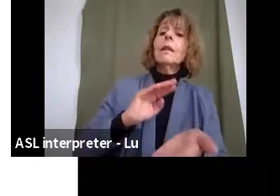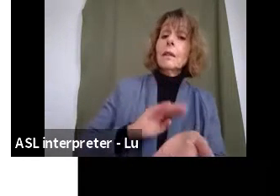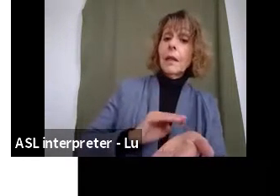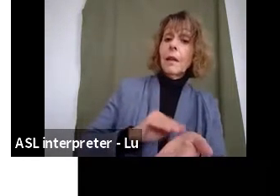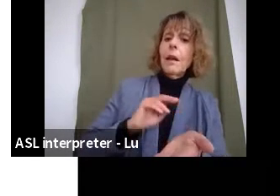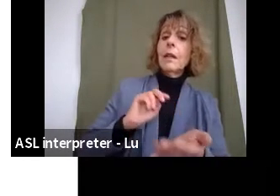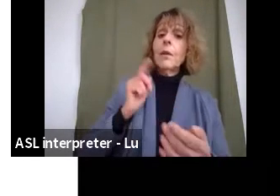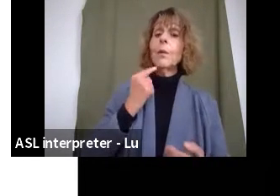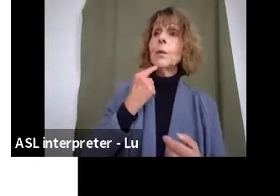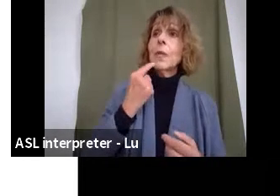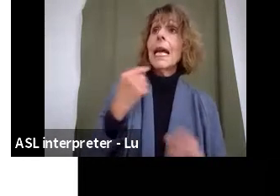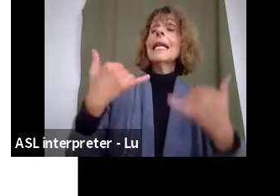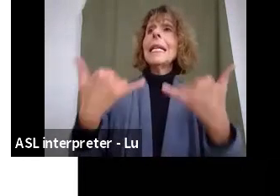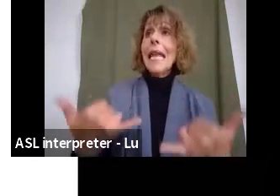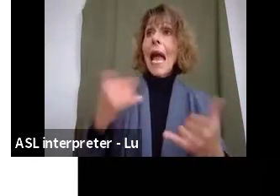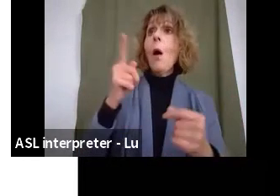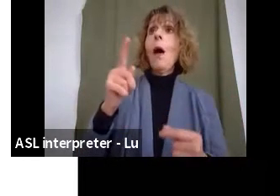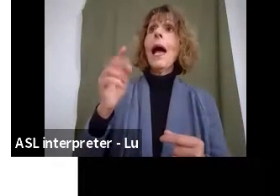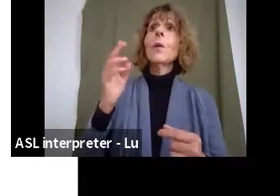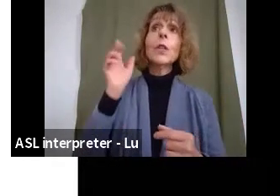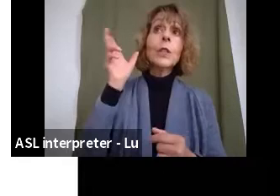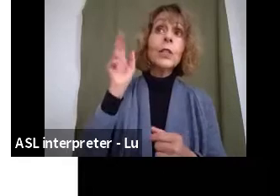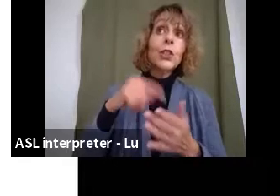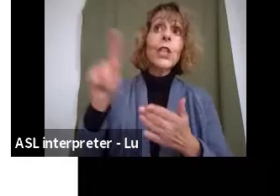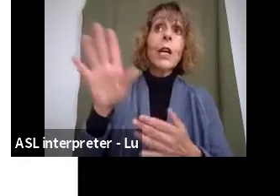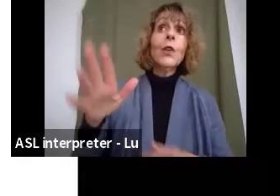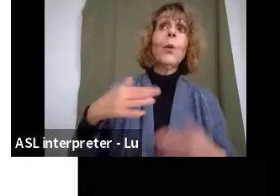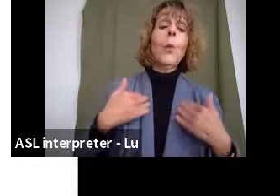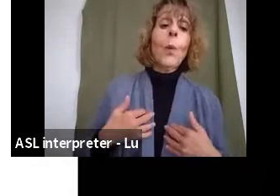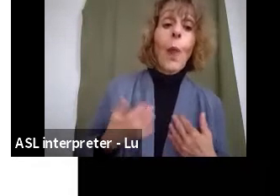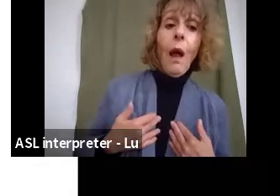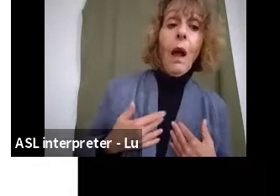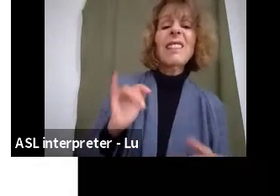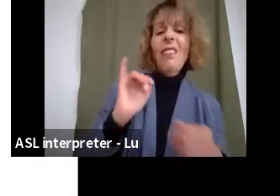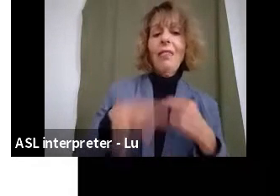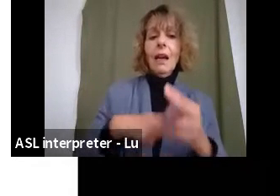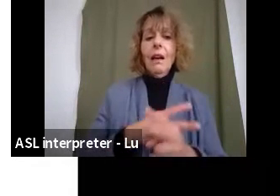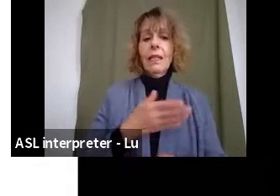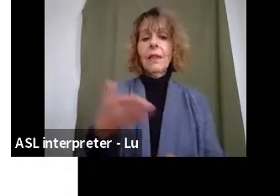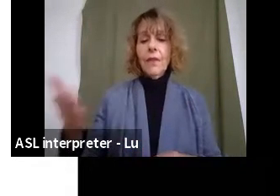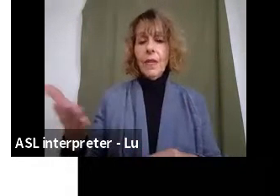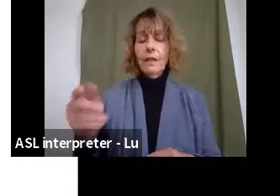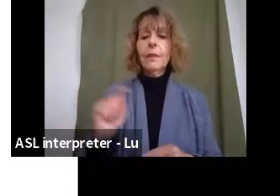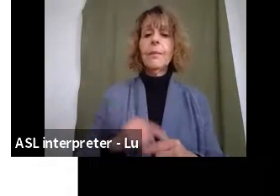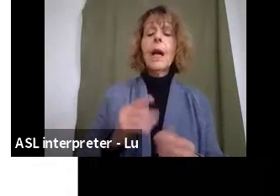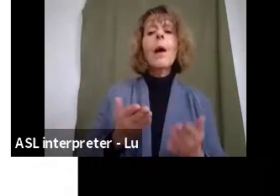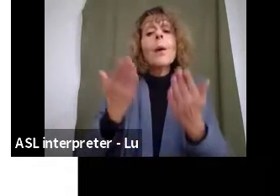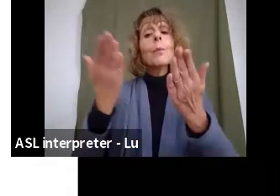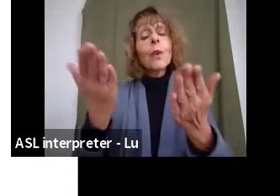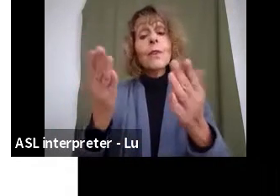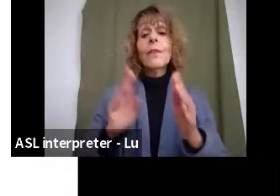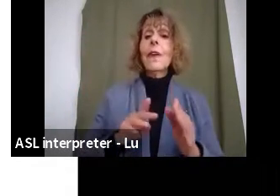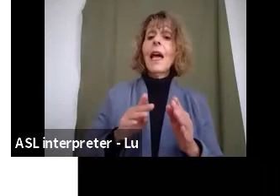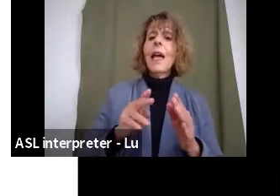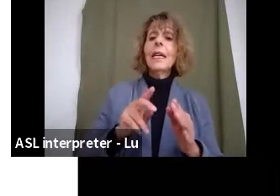think most medical providers have gotten really good at having those visuals in addition